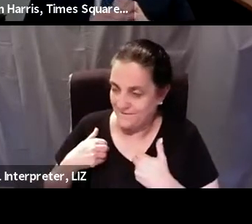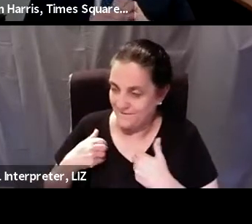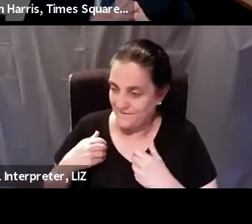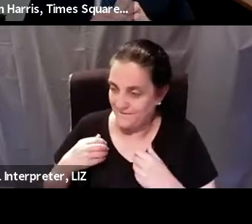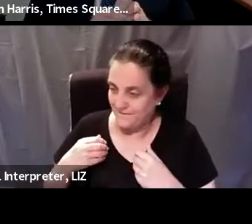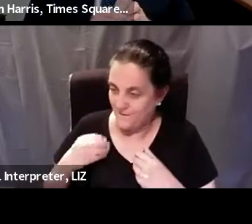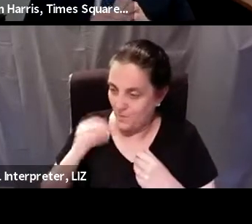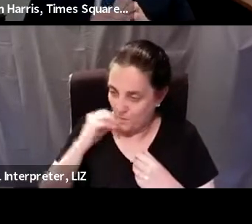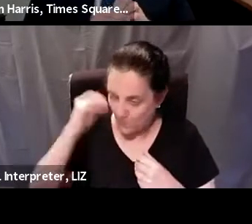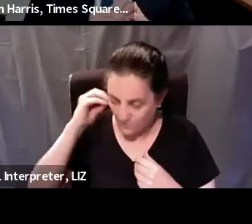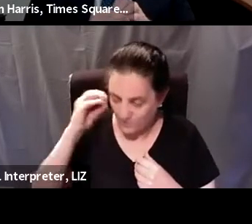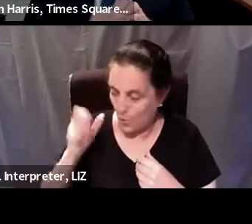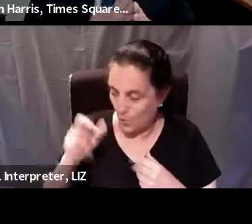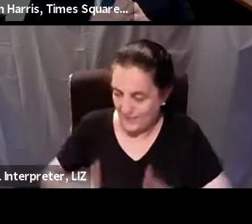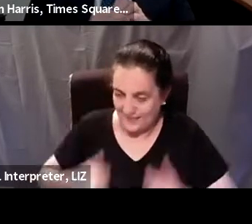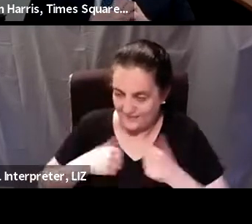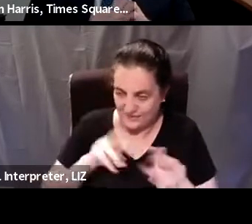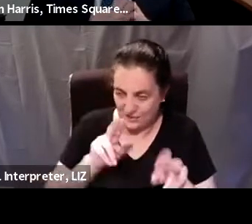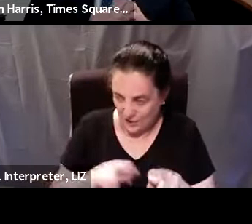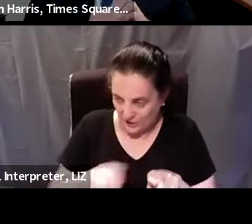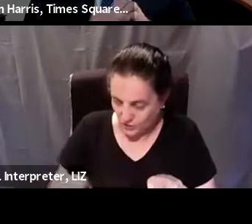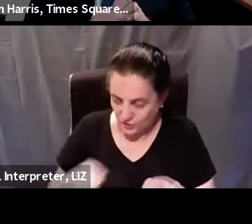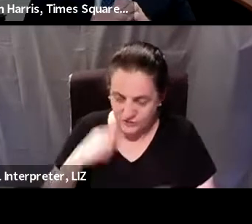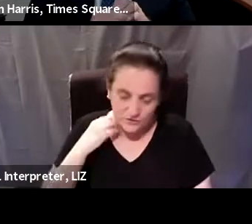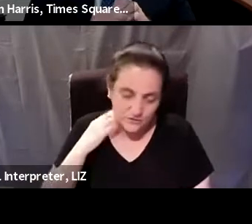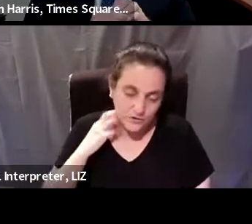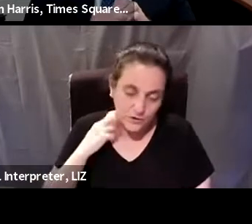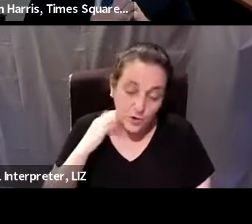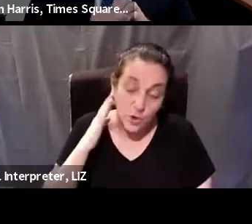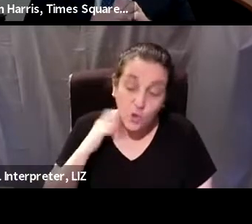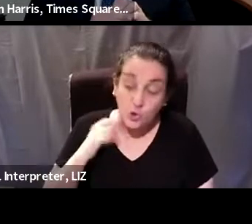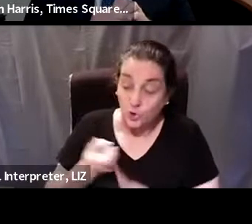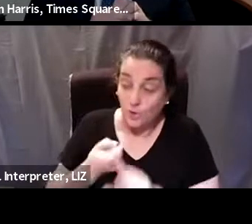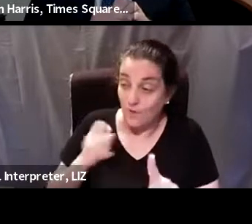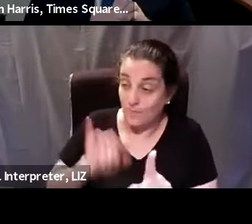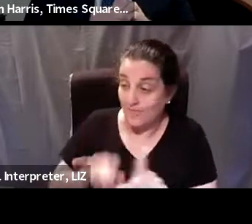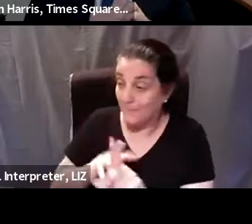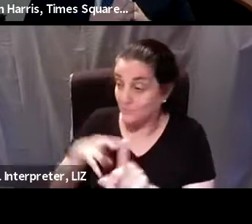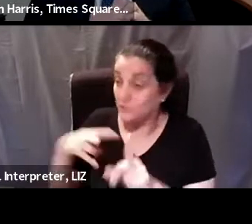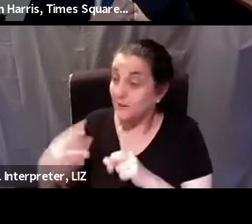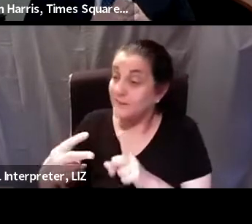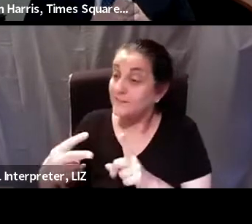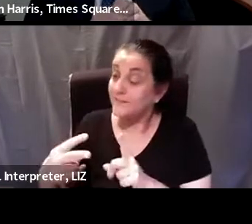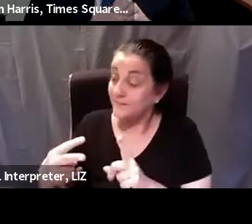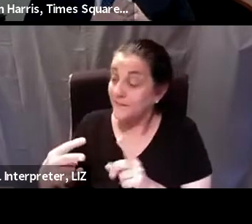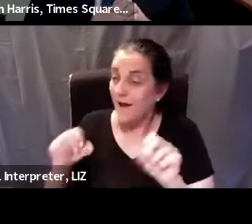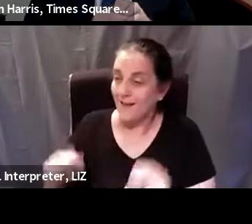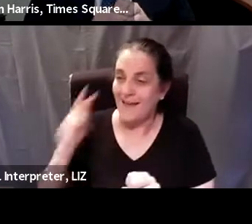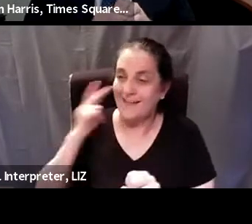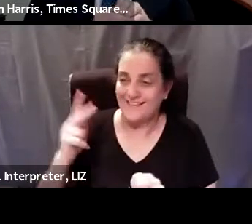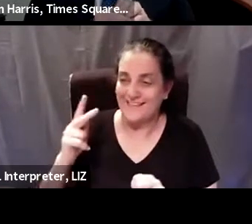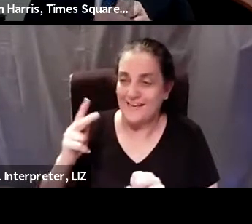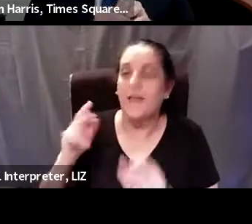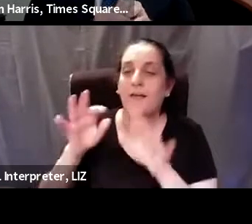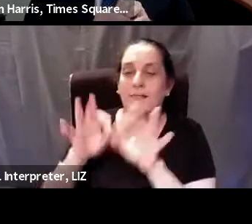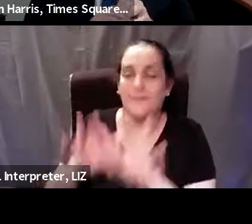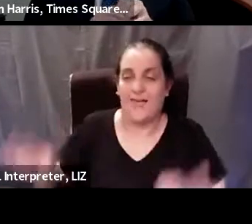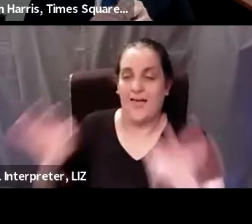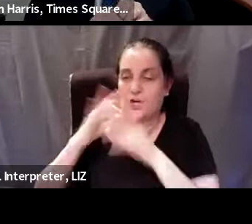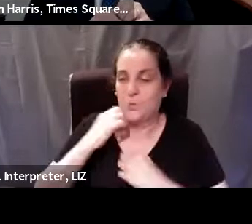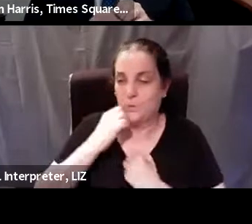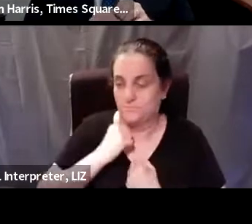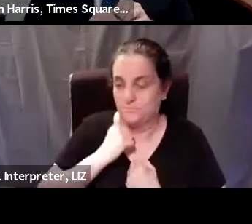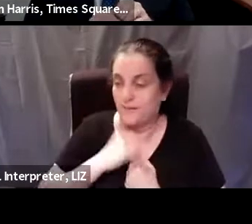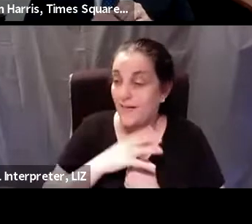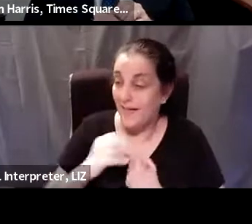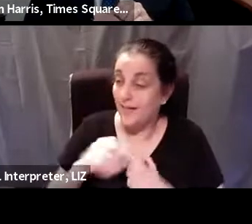in the shelters that we came from. And so from that perspective, I can see the value. And I also deal